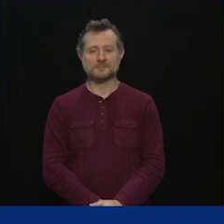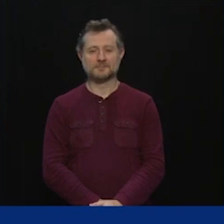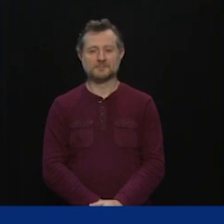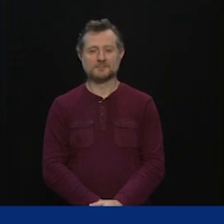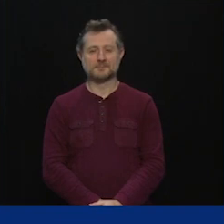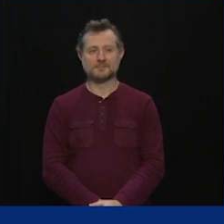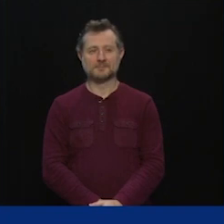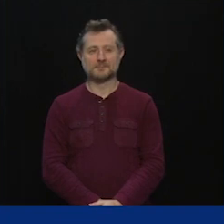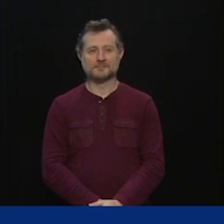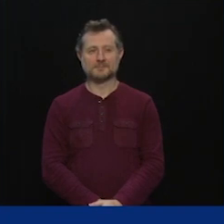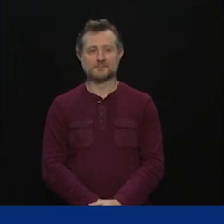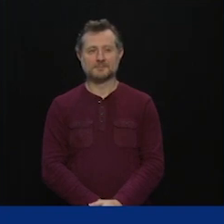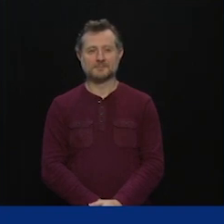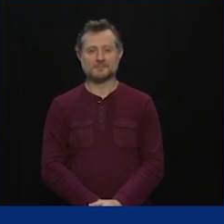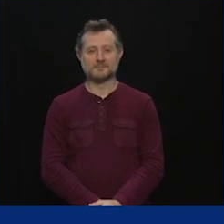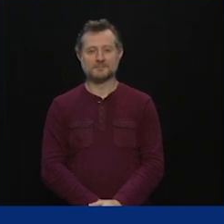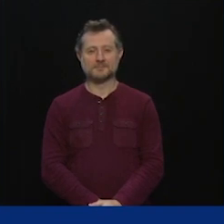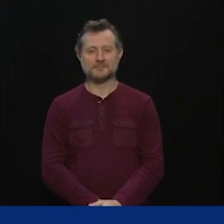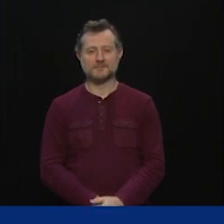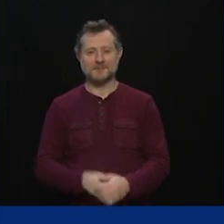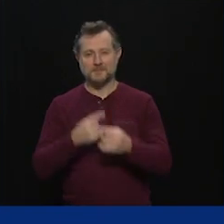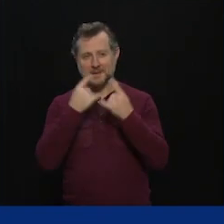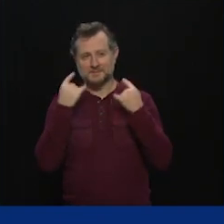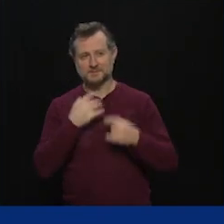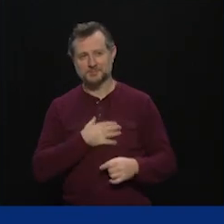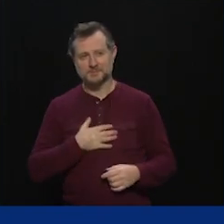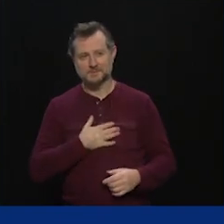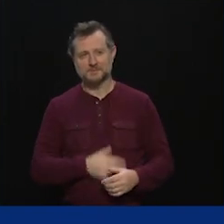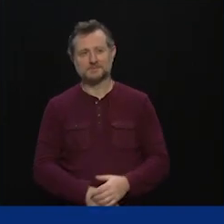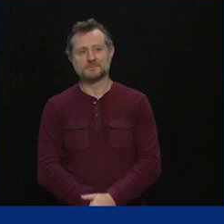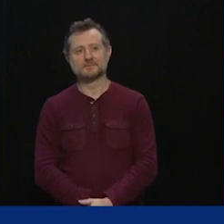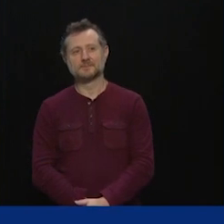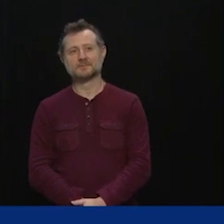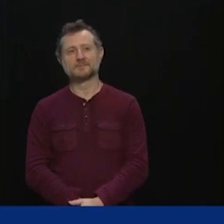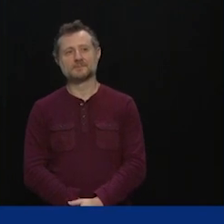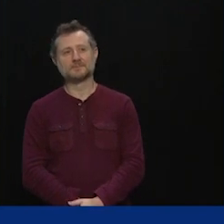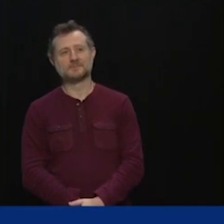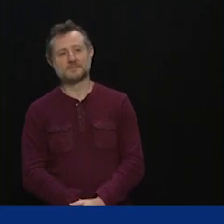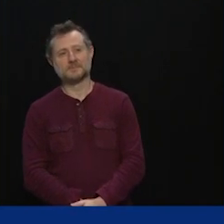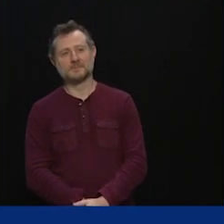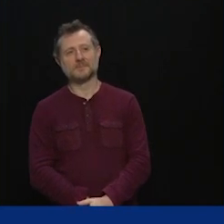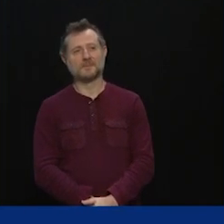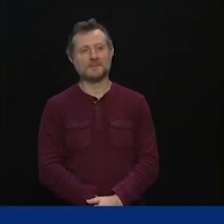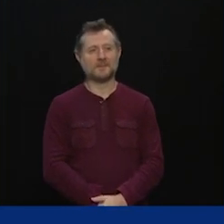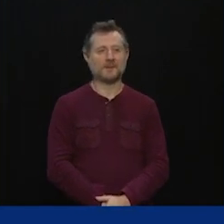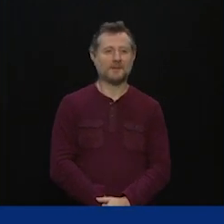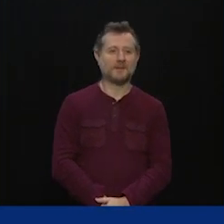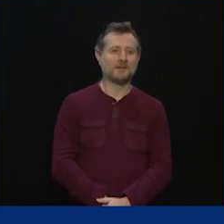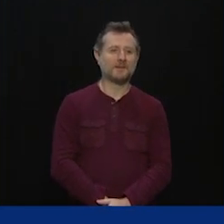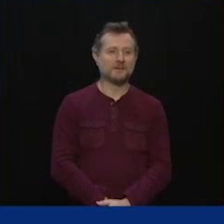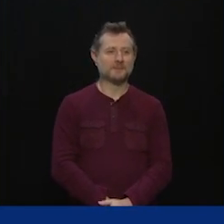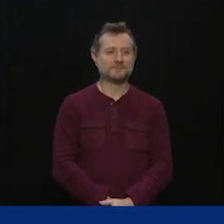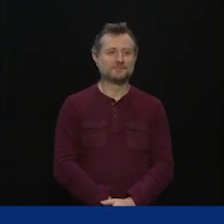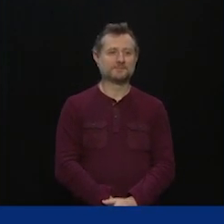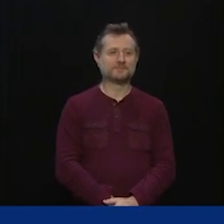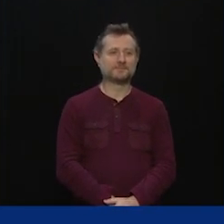I'm going to put my mask on too. Yep. My mask back on. My mask up there. Those are close to each